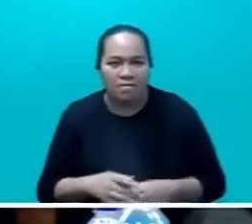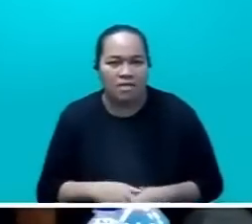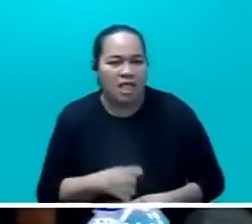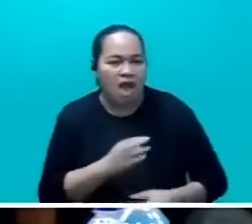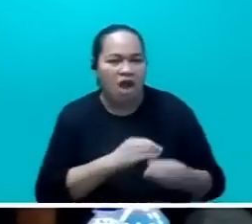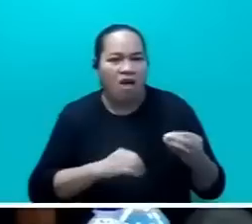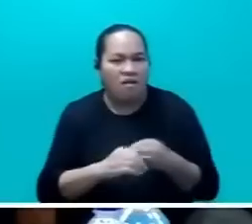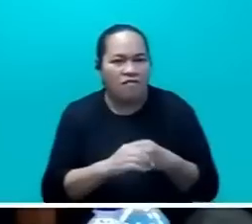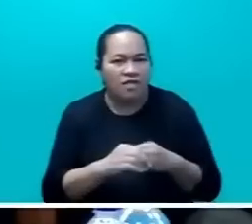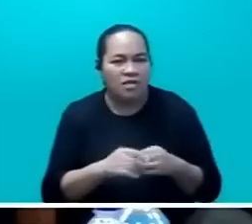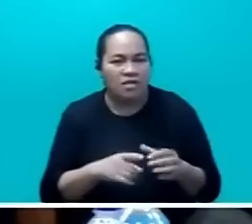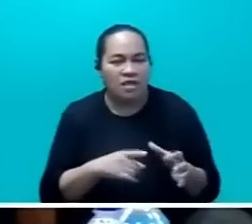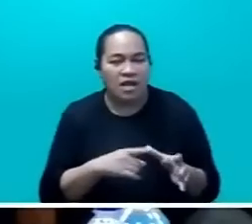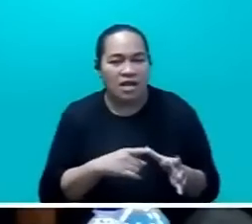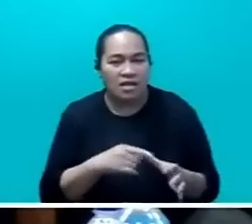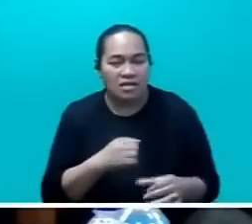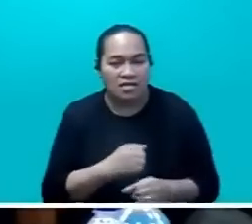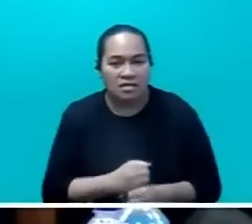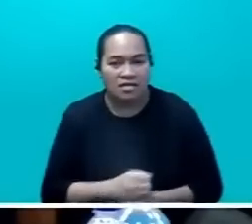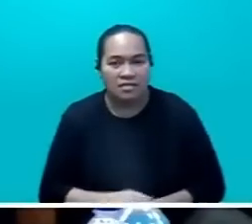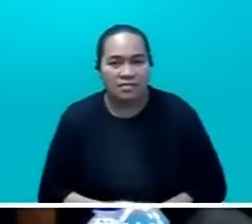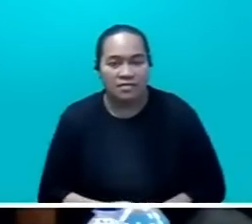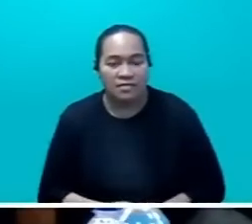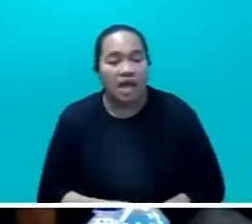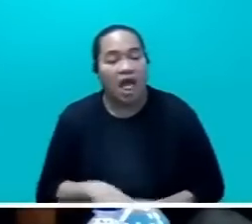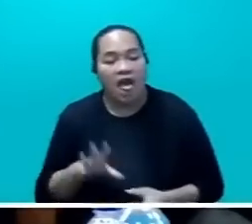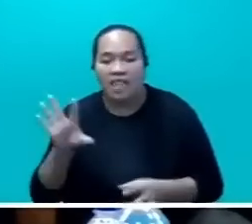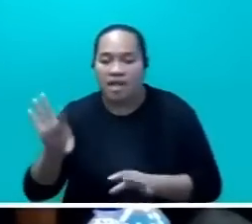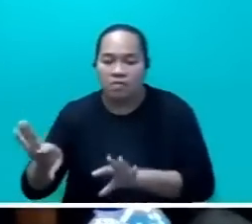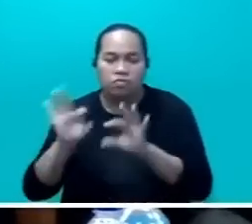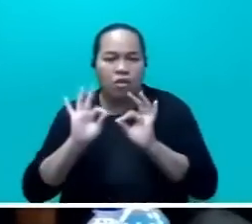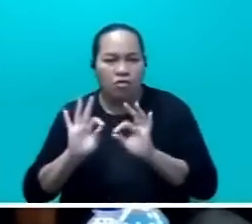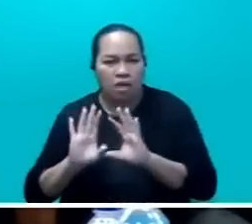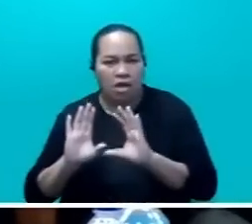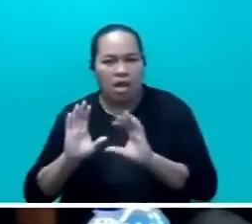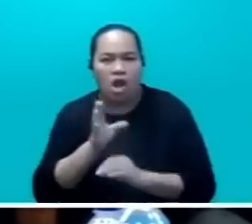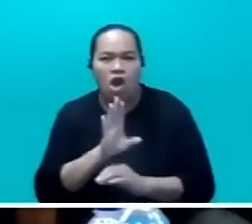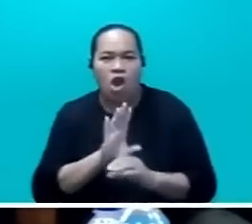office, and they appointed a commission of inquiry in